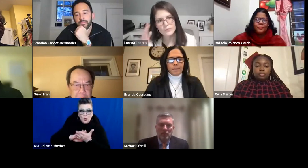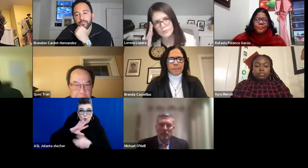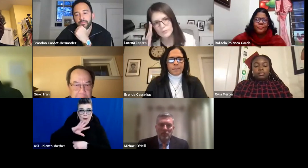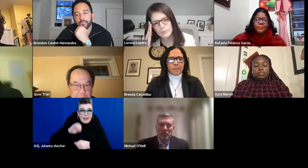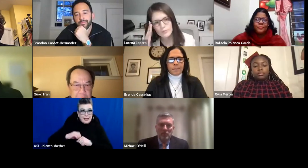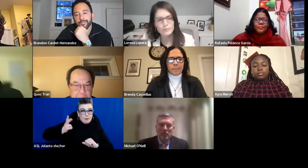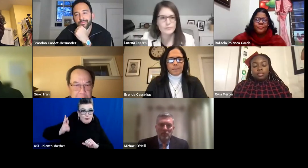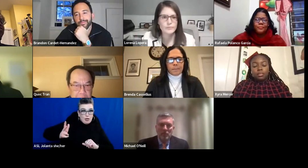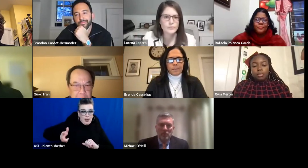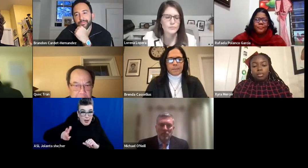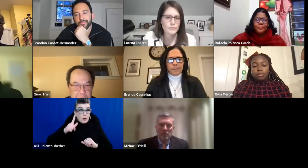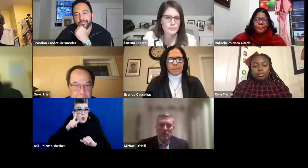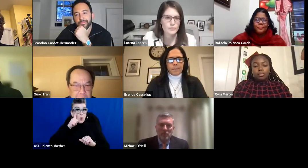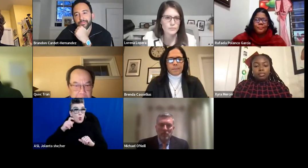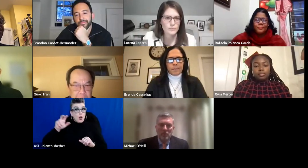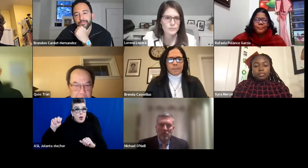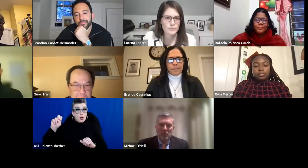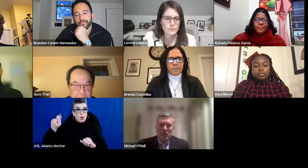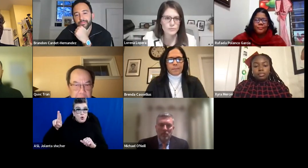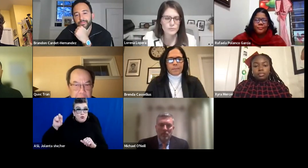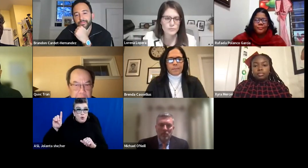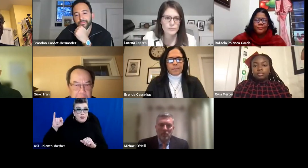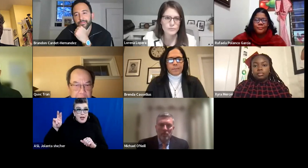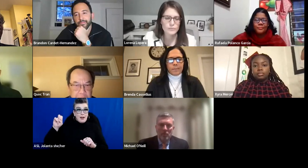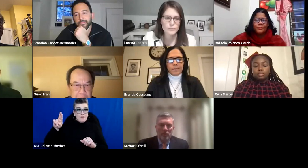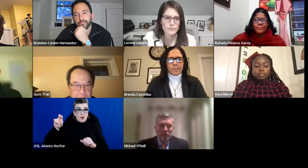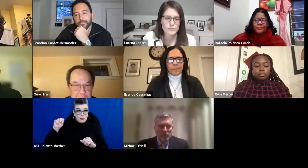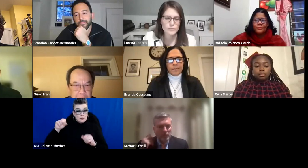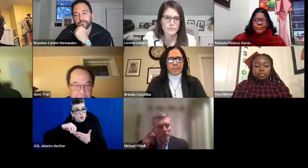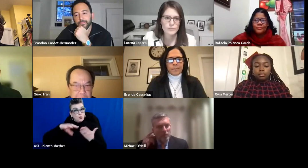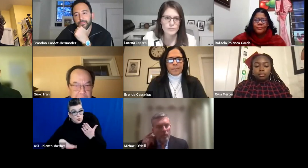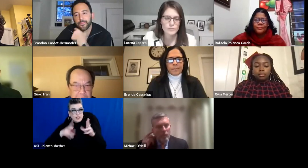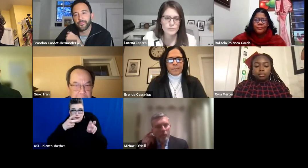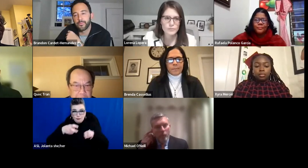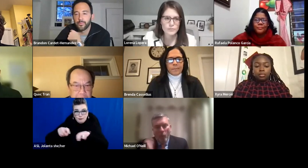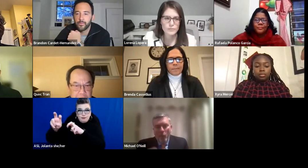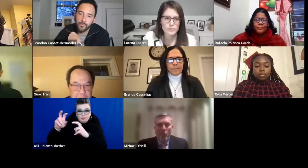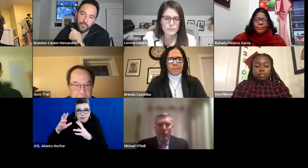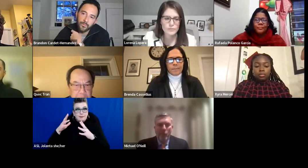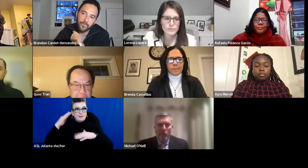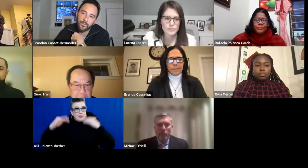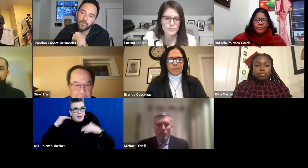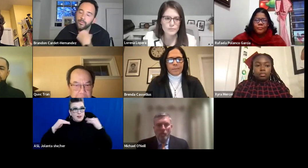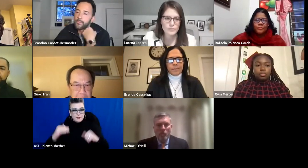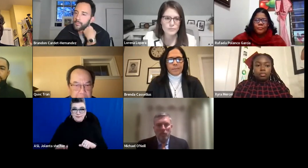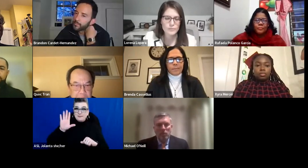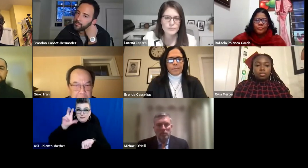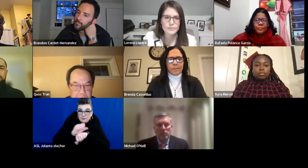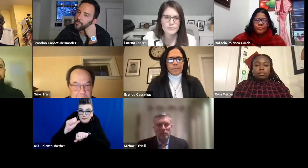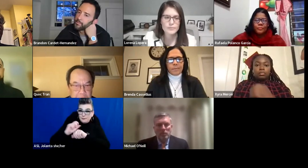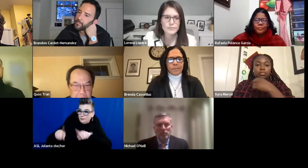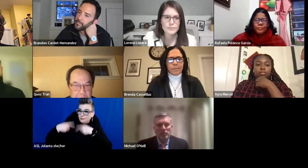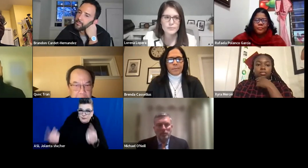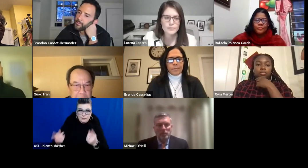students transition into adulthood he has devoted his career to advancing equity and access for young people